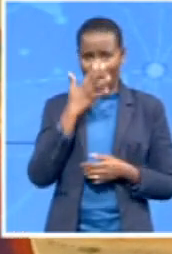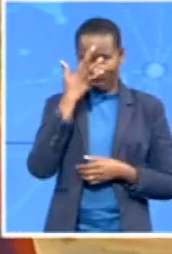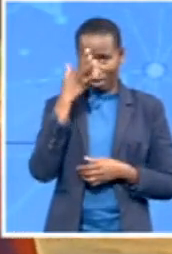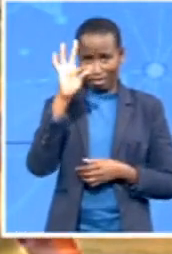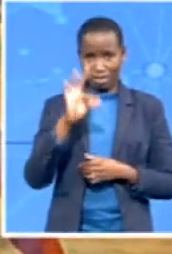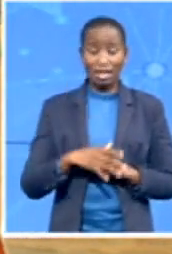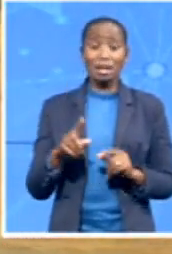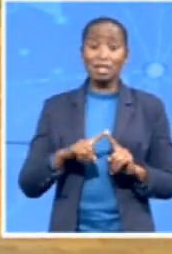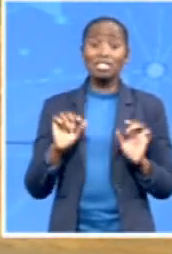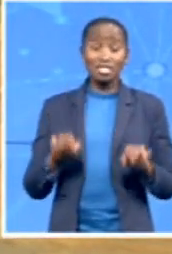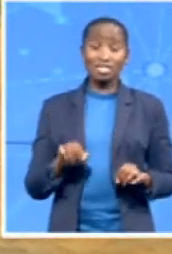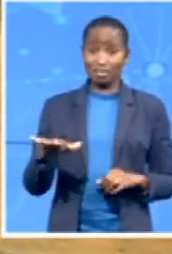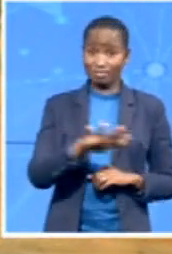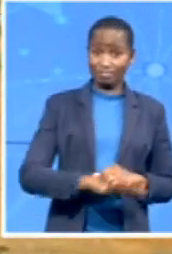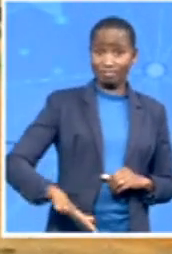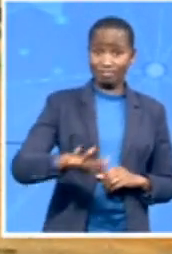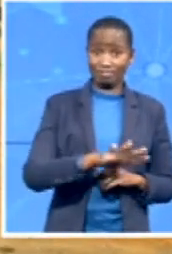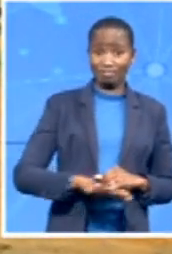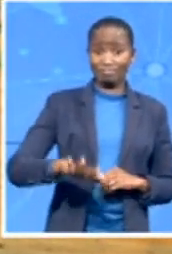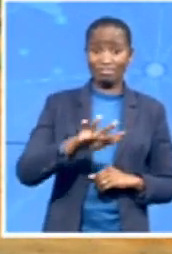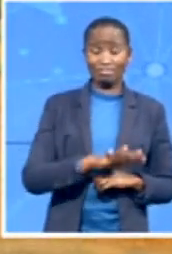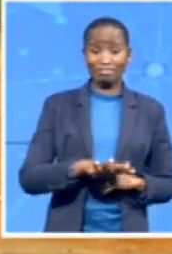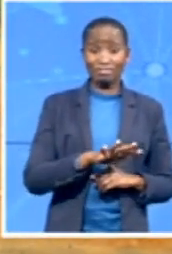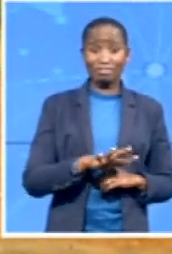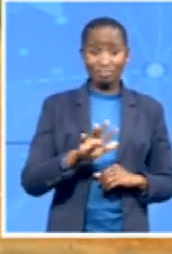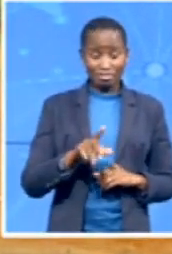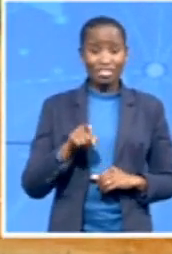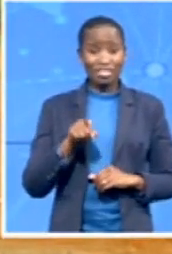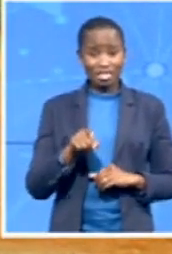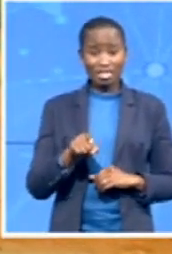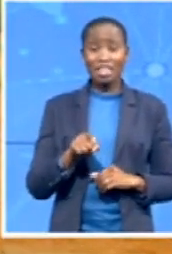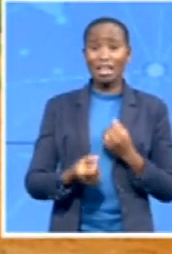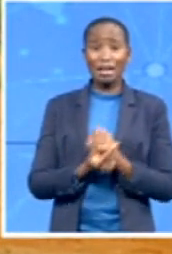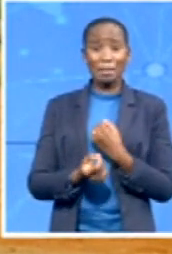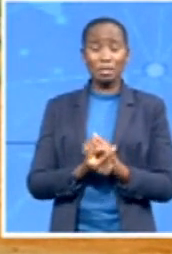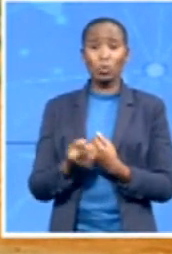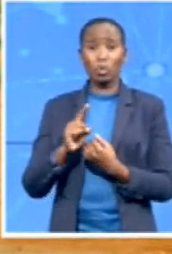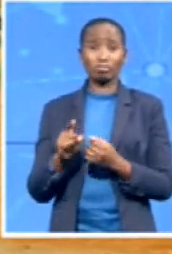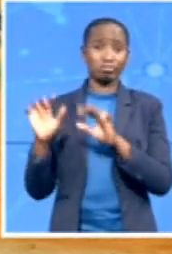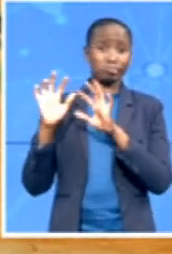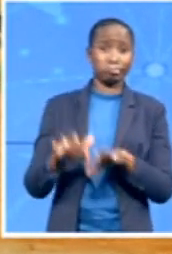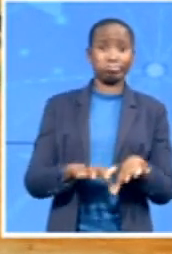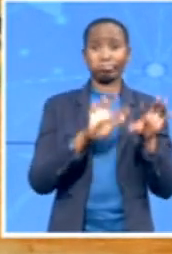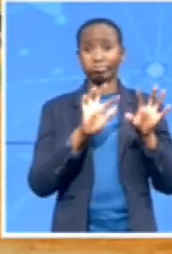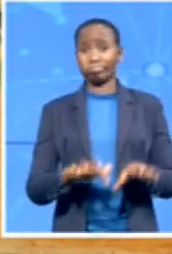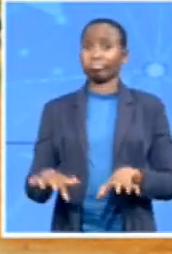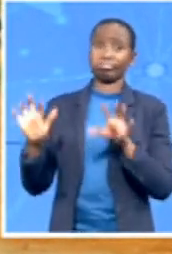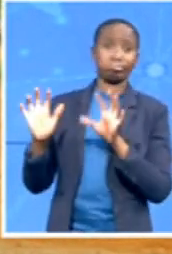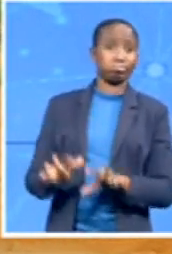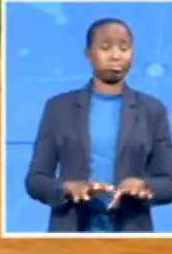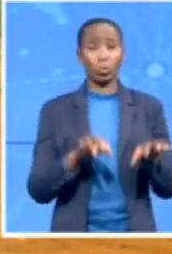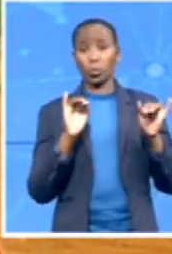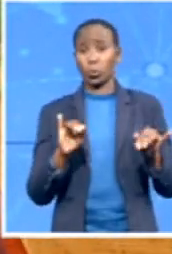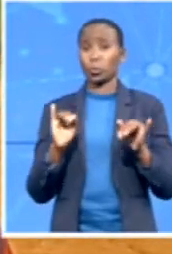low-lying area and it's prone to floods, you know, with, of course, Mother Nature, a lot of rains coming down.